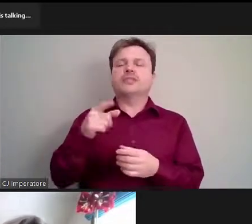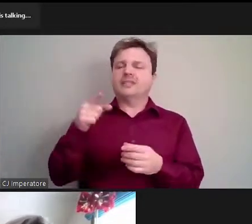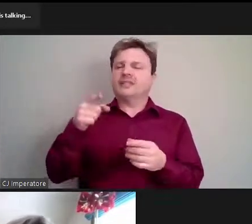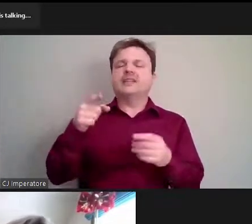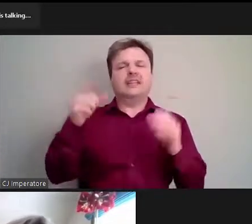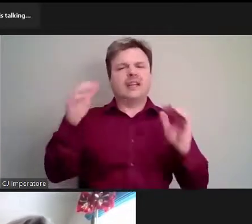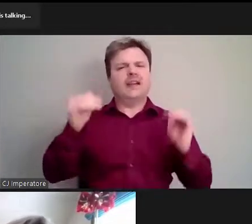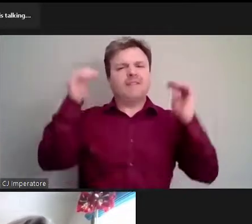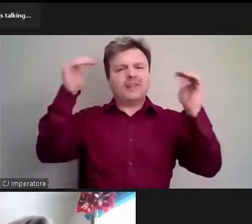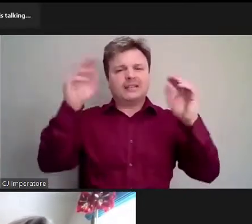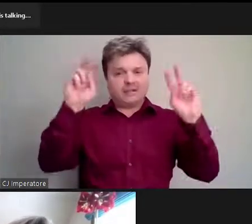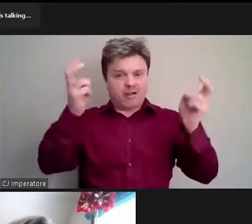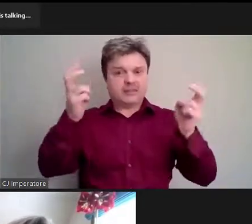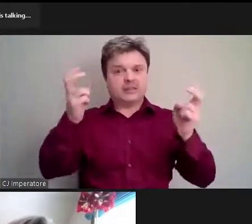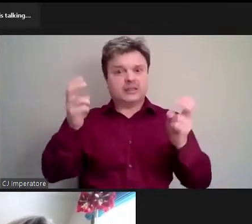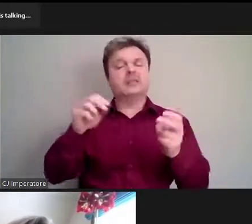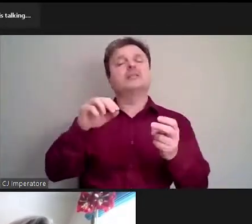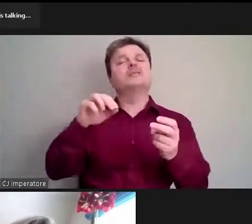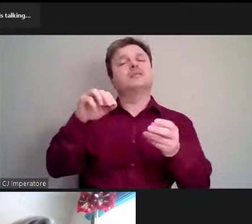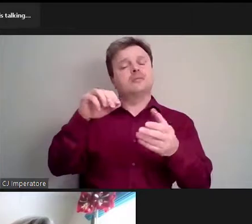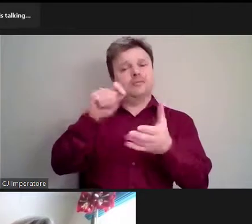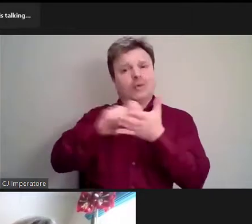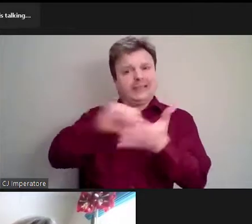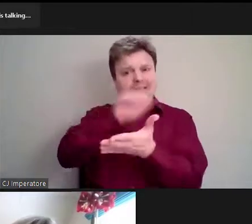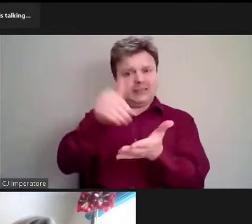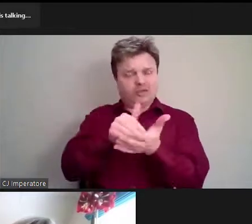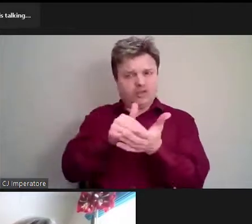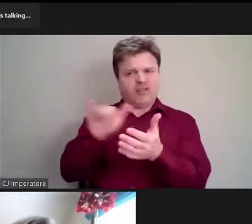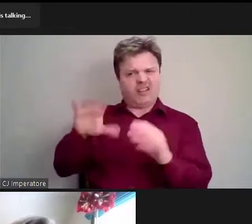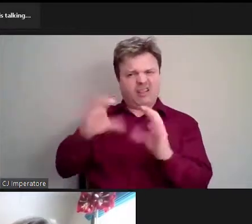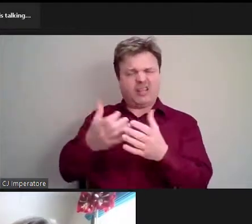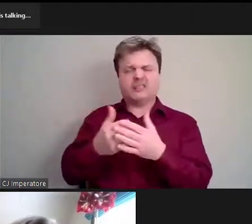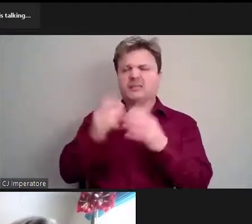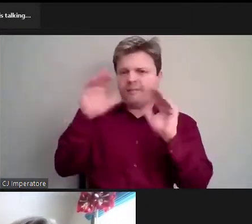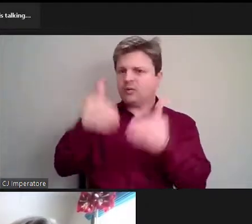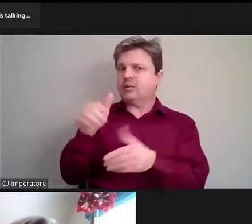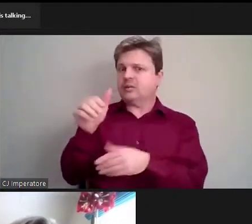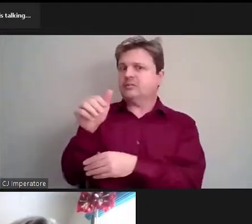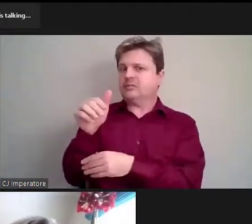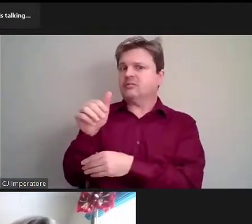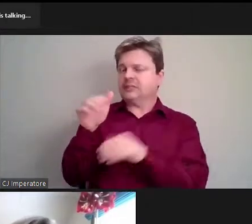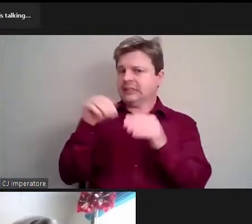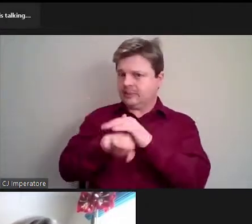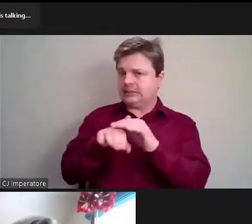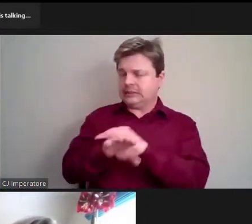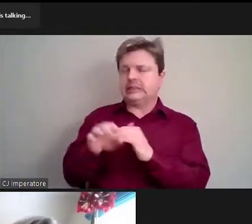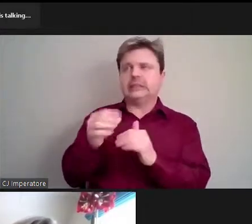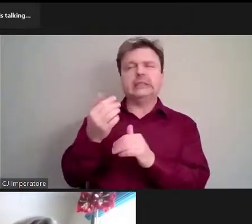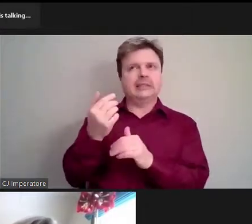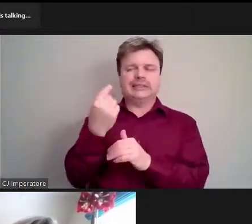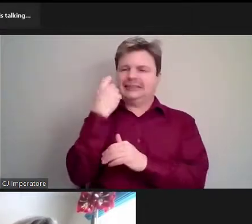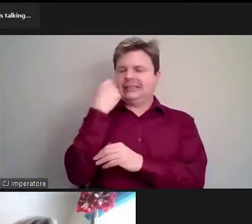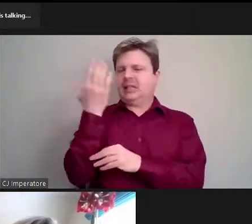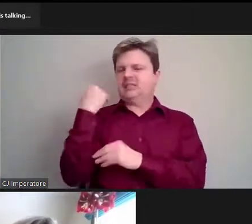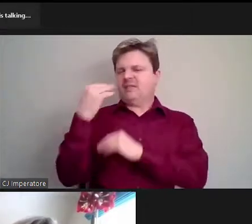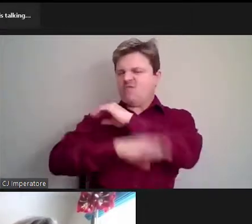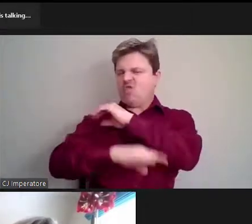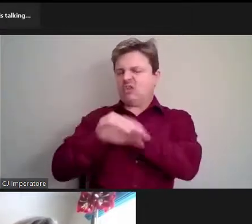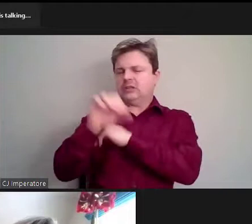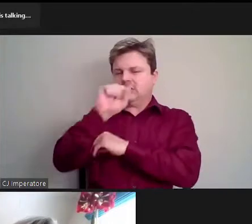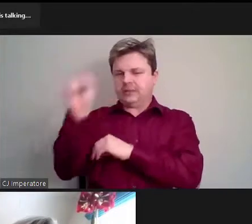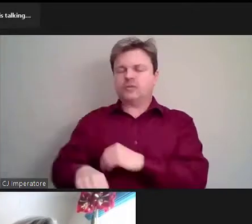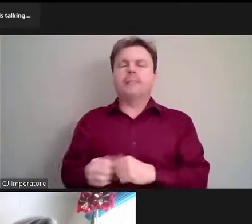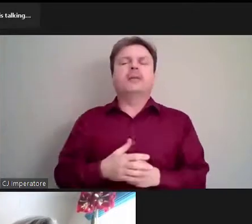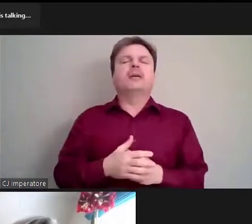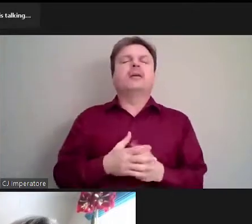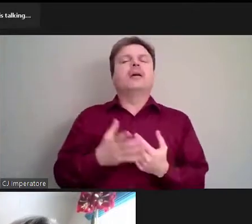in Writing Center class that focused on accessibility last semester. And last semester, we spent a lot of